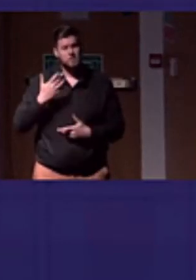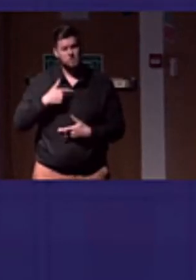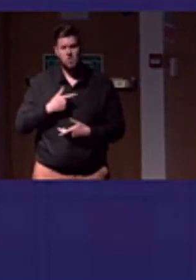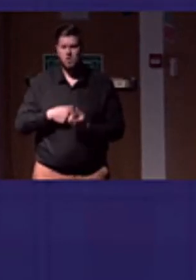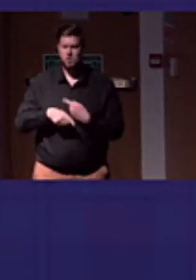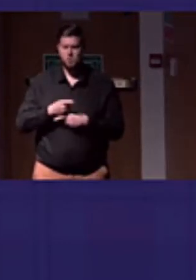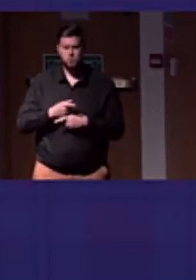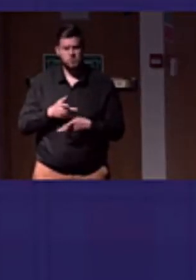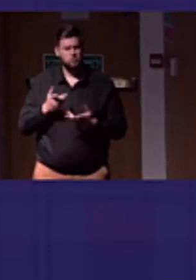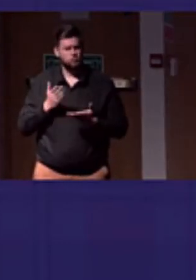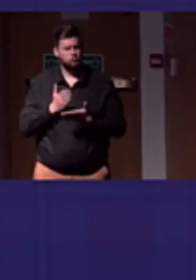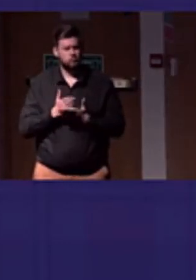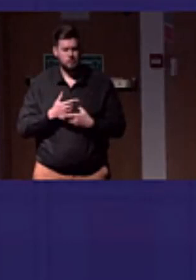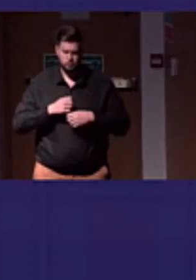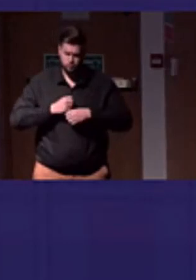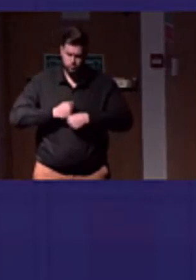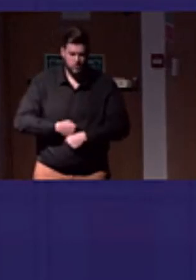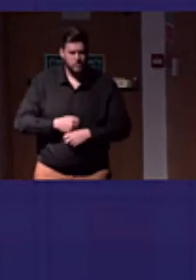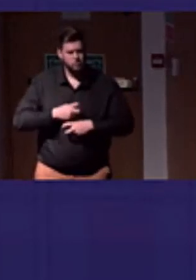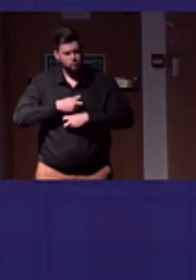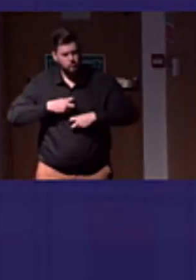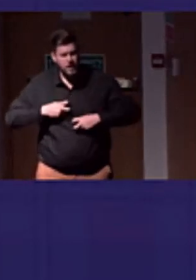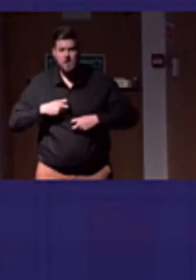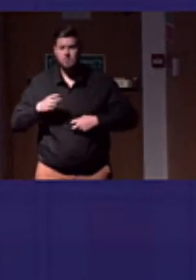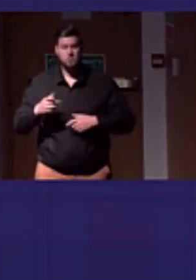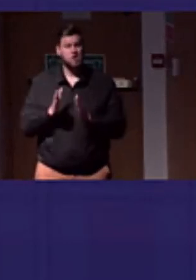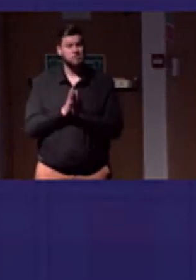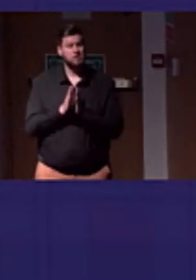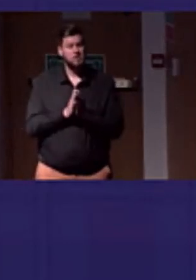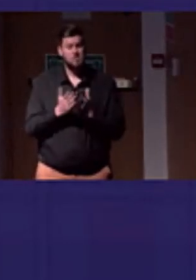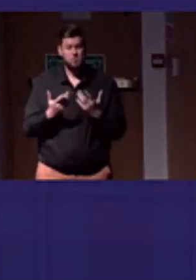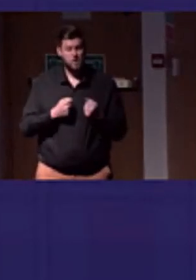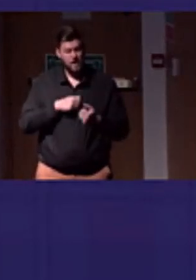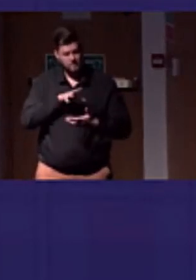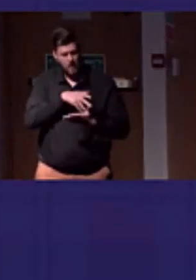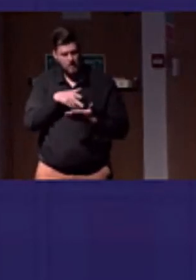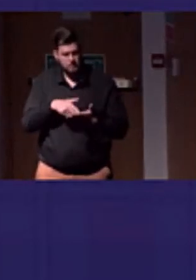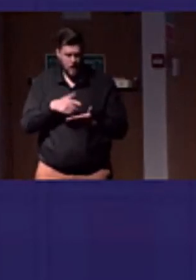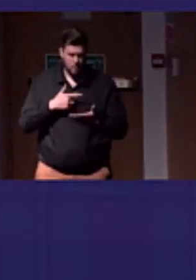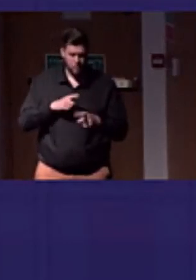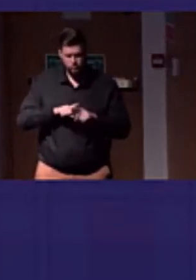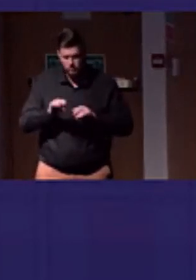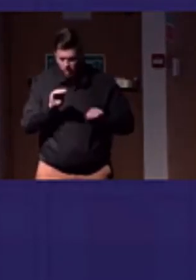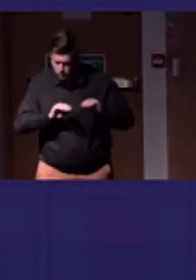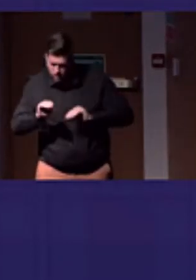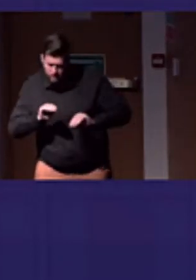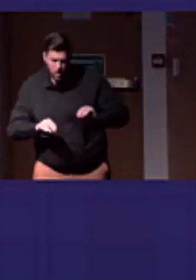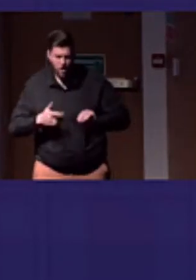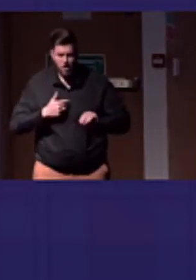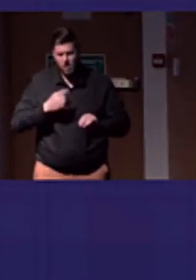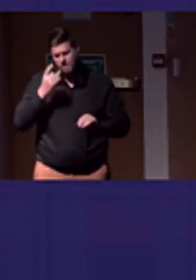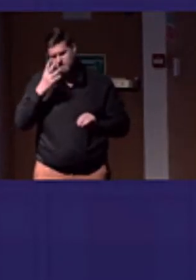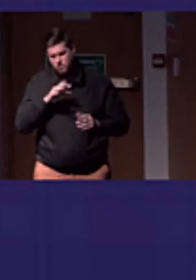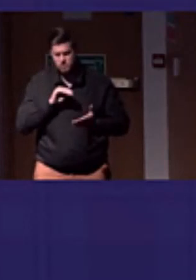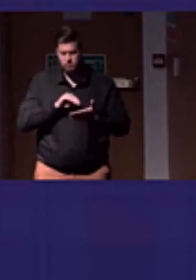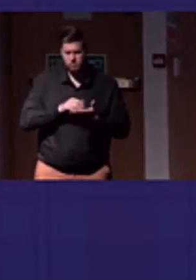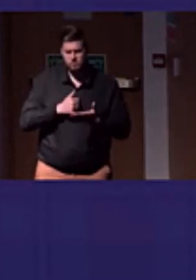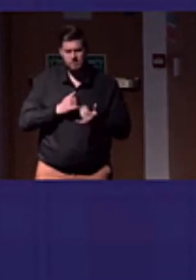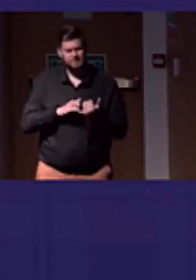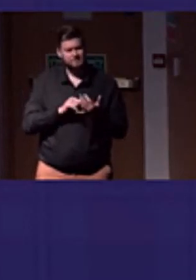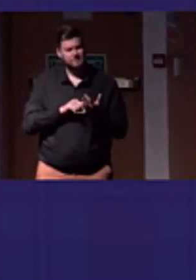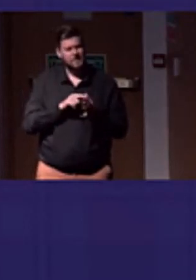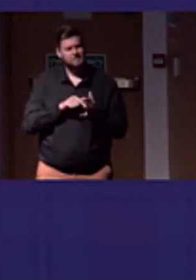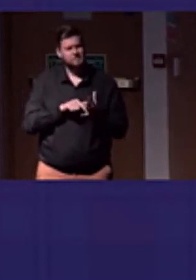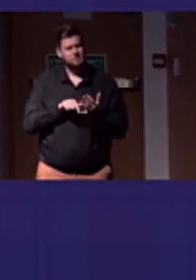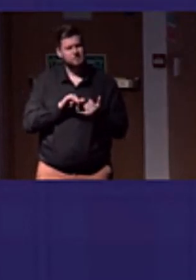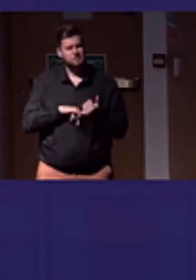people. Sunday, we were all calendar, moving things around. Oh, I didn't write my status. I'm like, why are you working on weekend? They're like, oh,